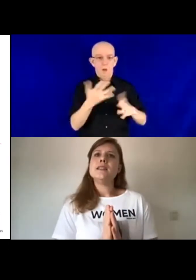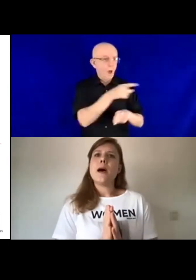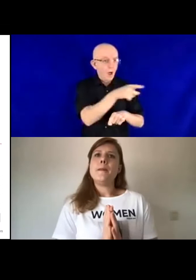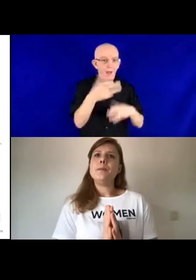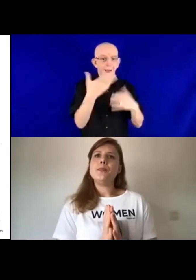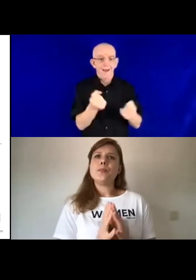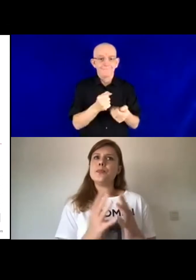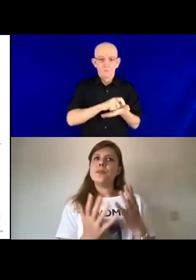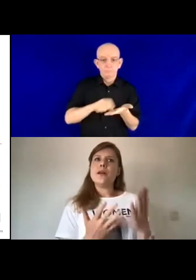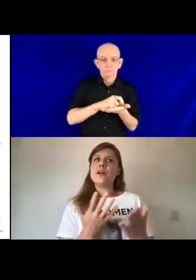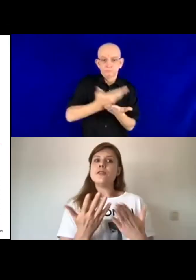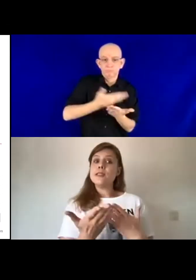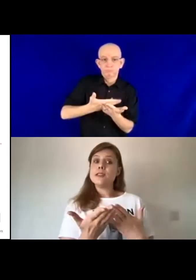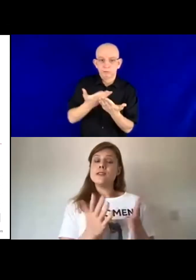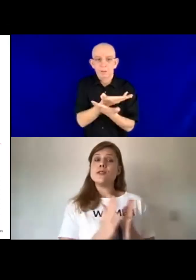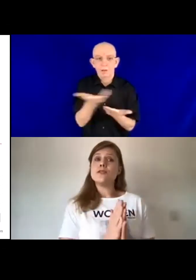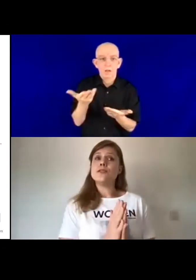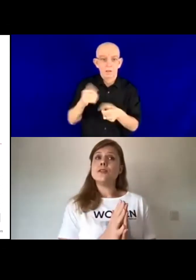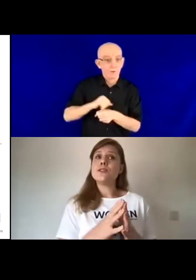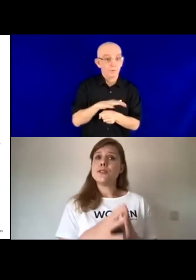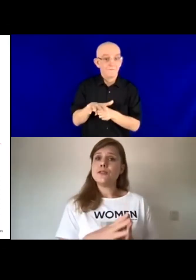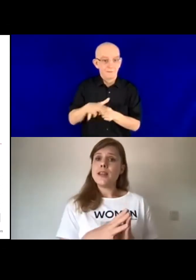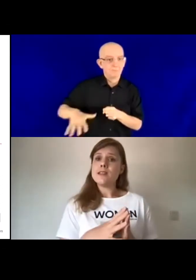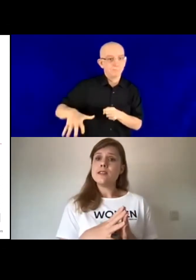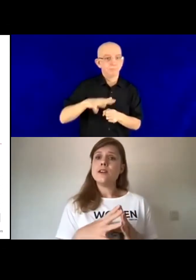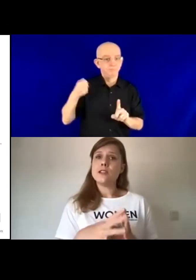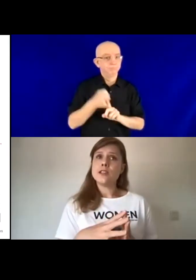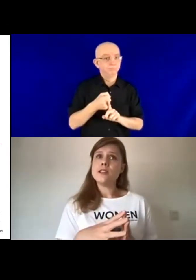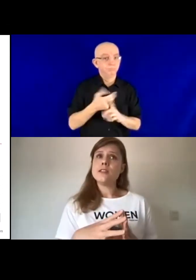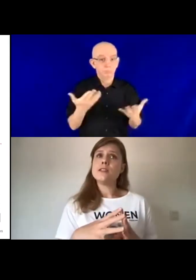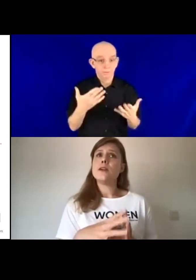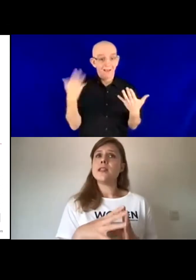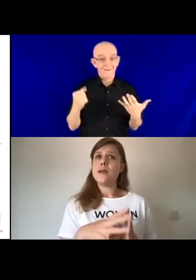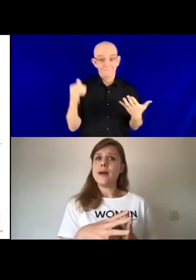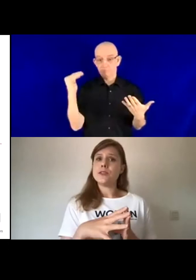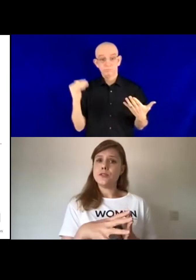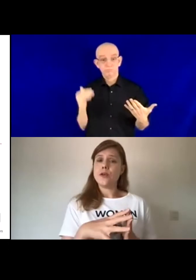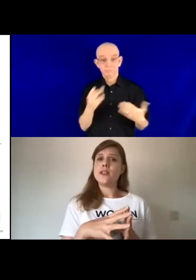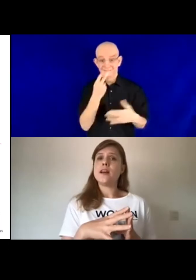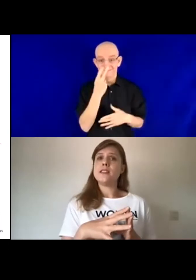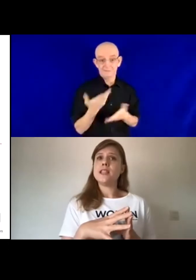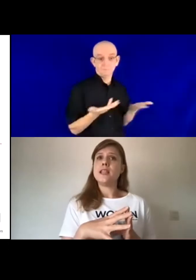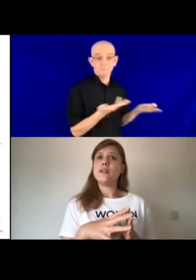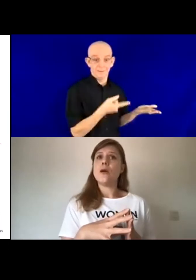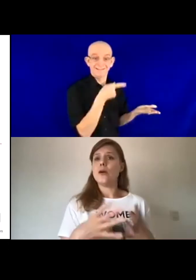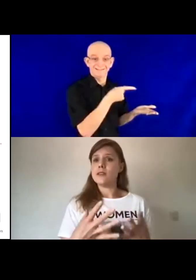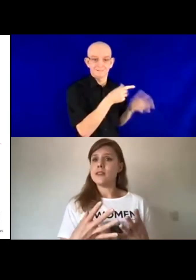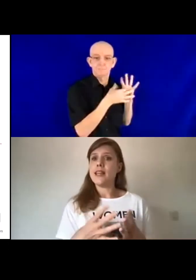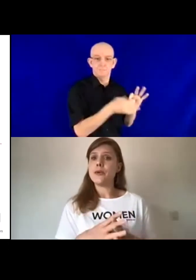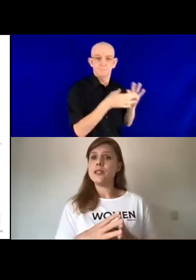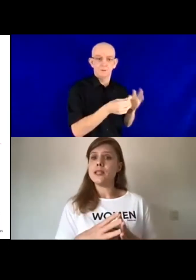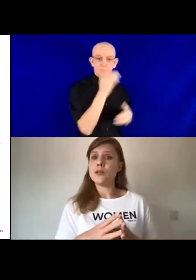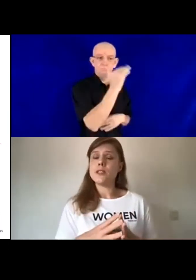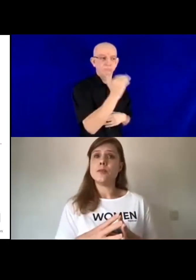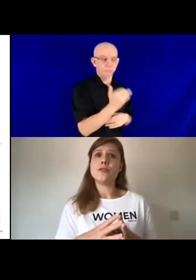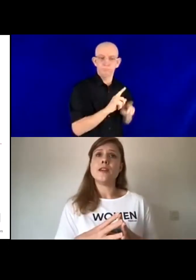And there are, for instance, the 4 surveys conducted on the impact of COVID-19 on the sign